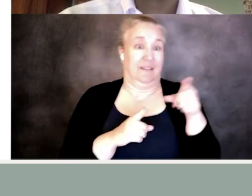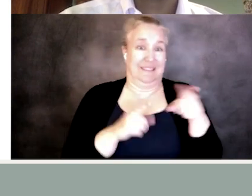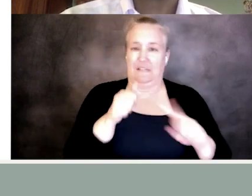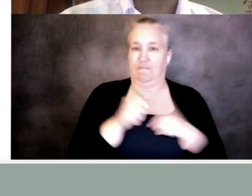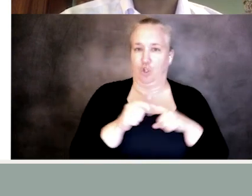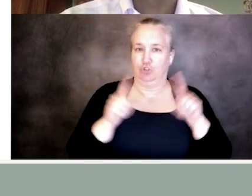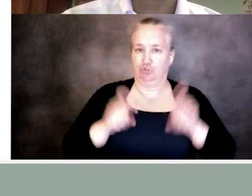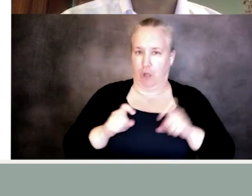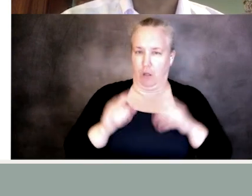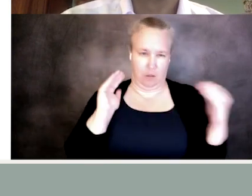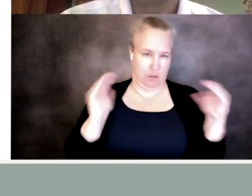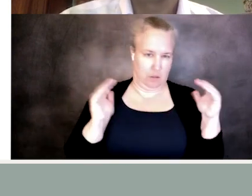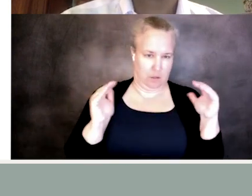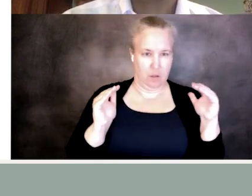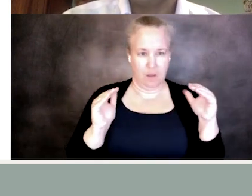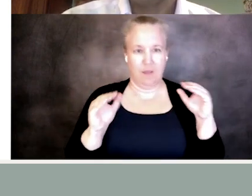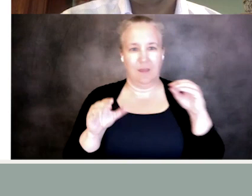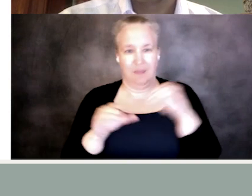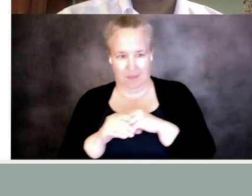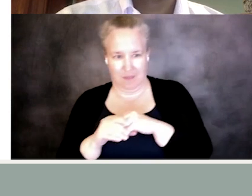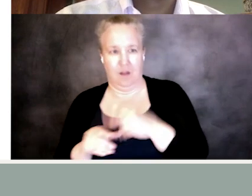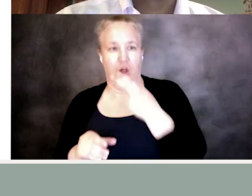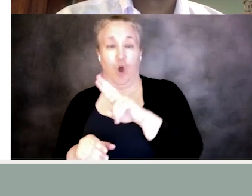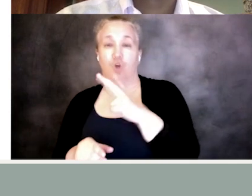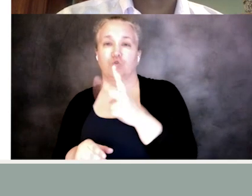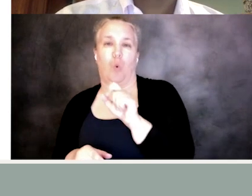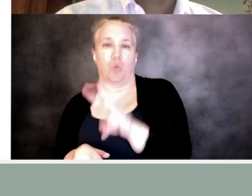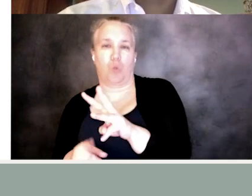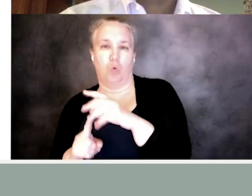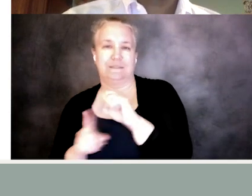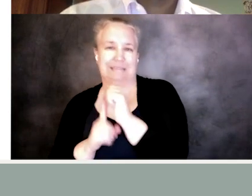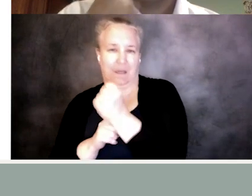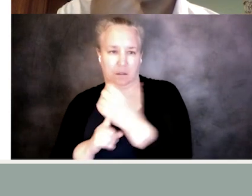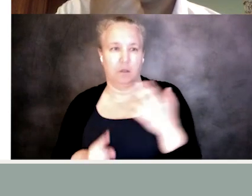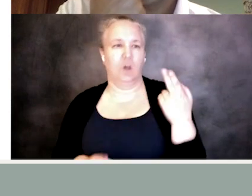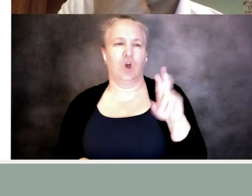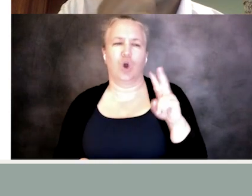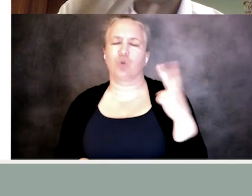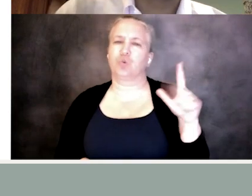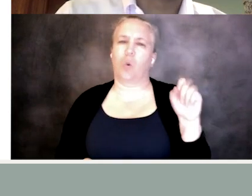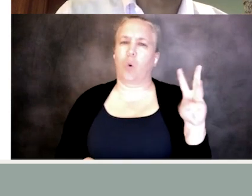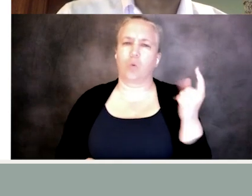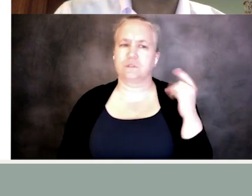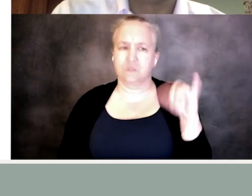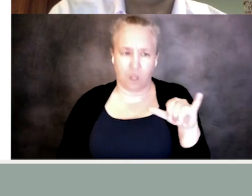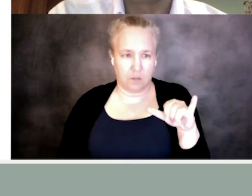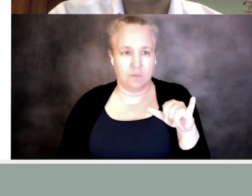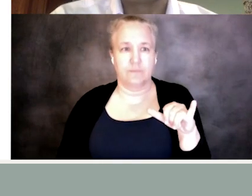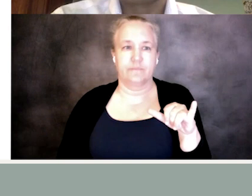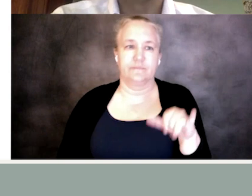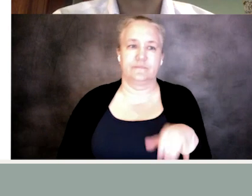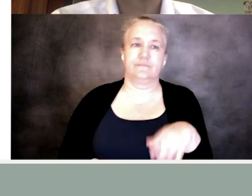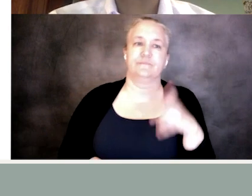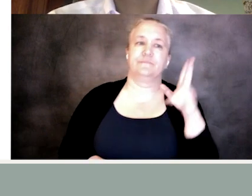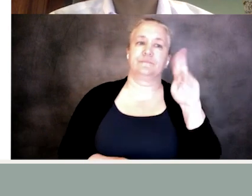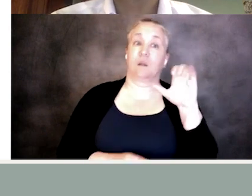compared it in the HER2 low setting. So what is HER2 low? So HER2 low is an unmet clinical need.